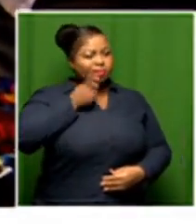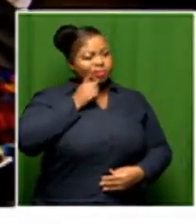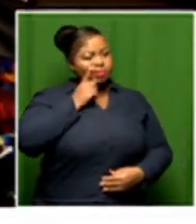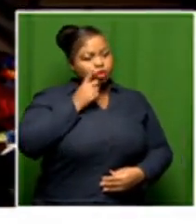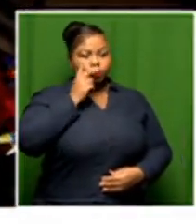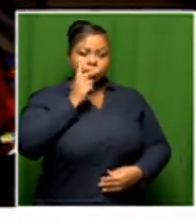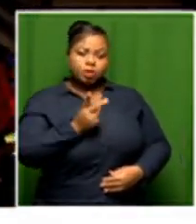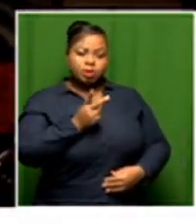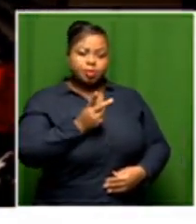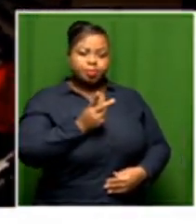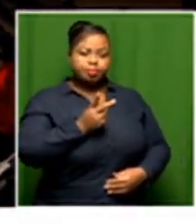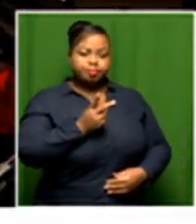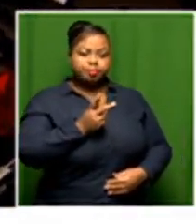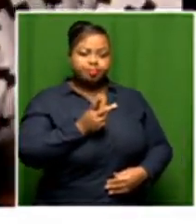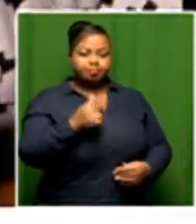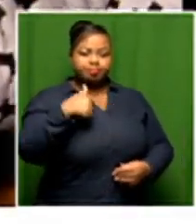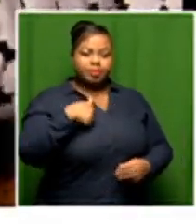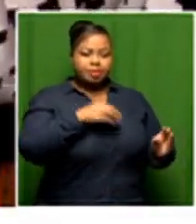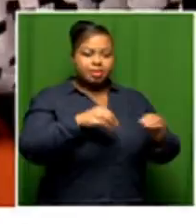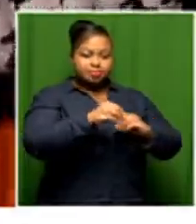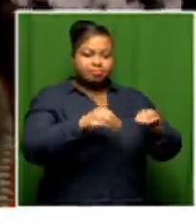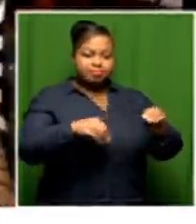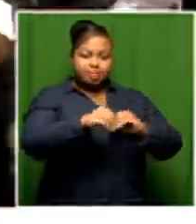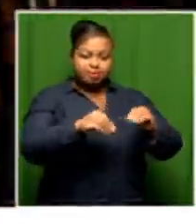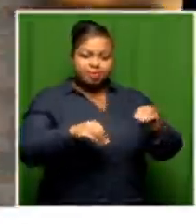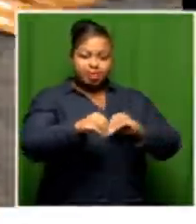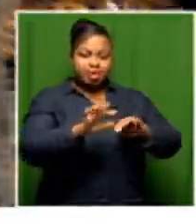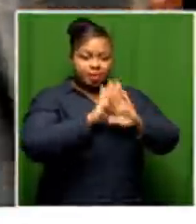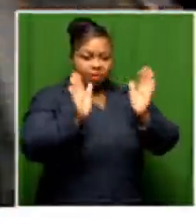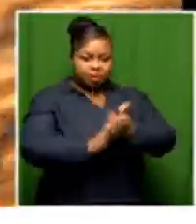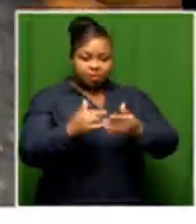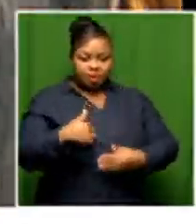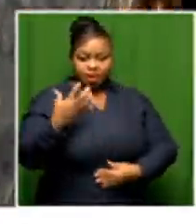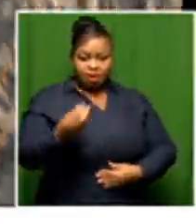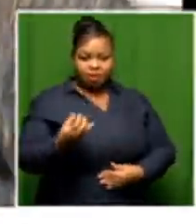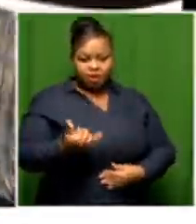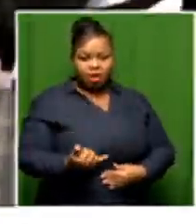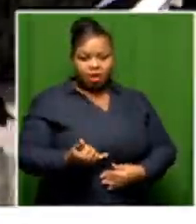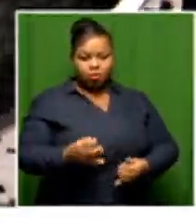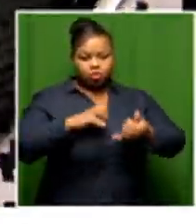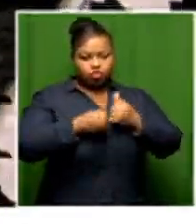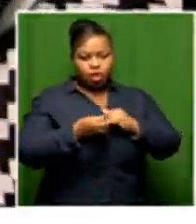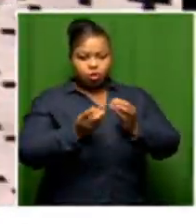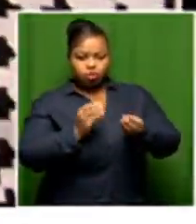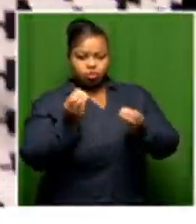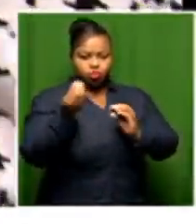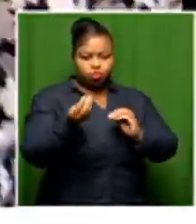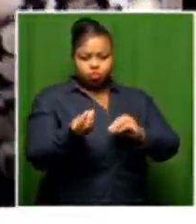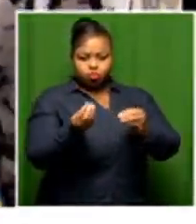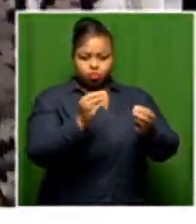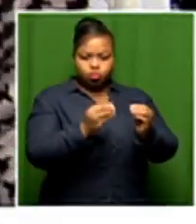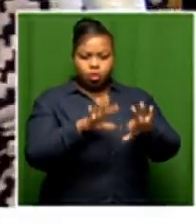how I can, rotate and recreate whatever I've got and make it appealing and make it